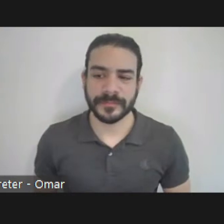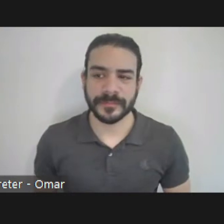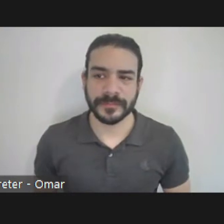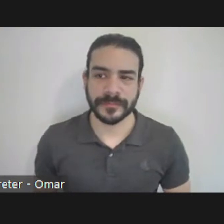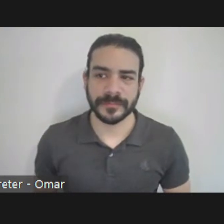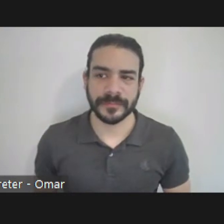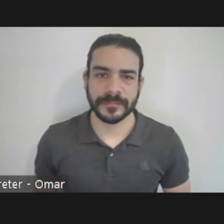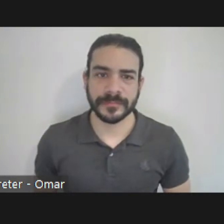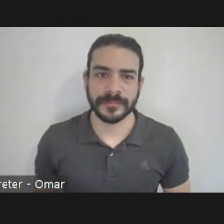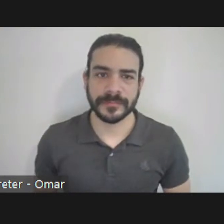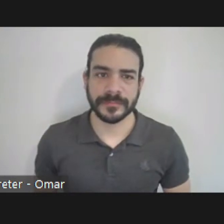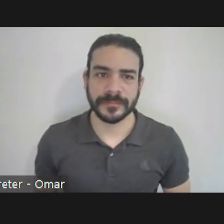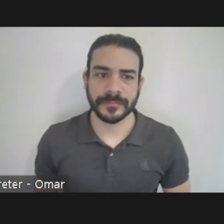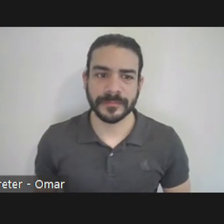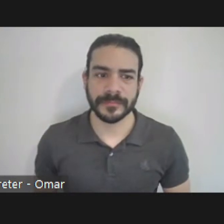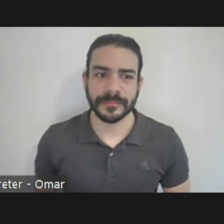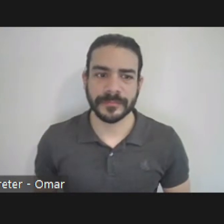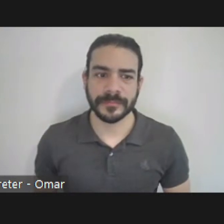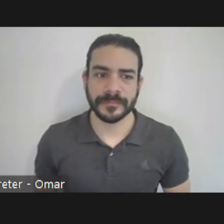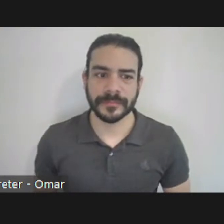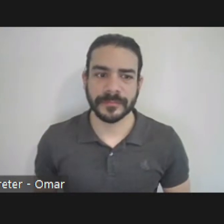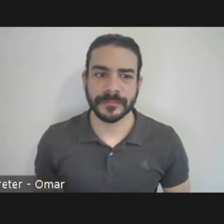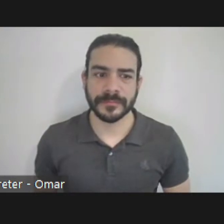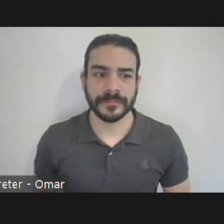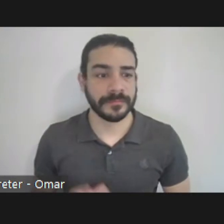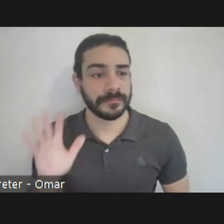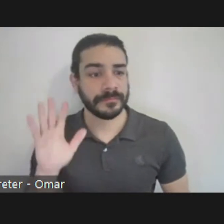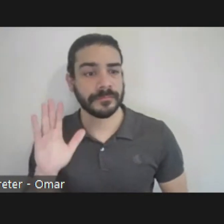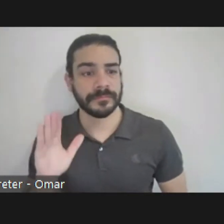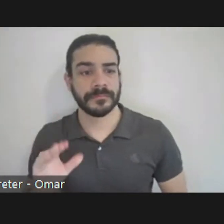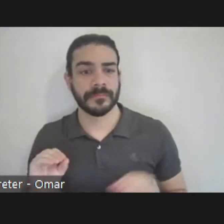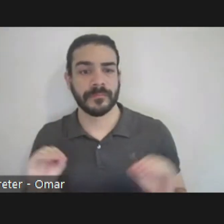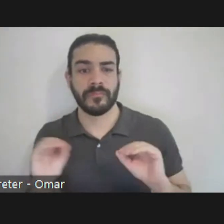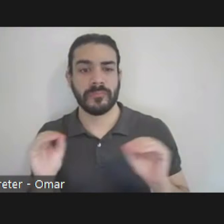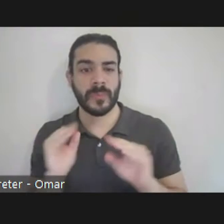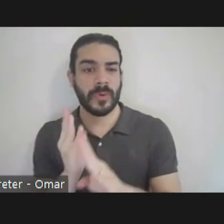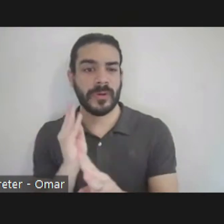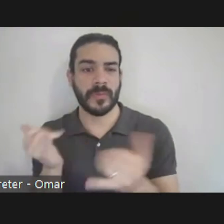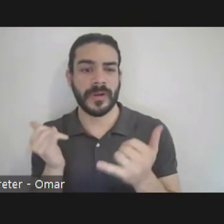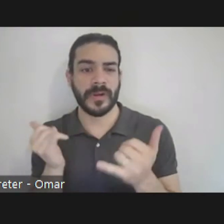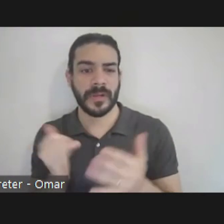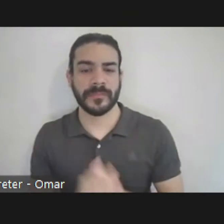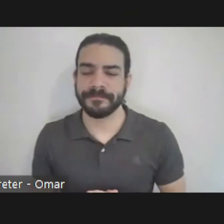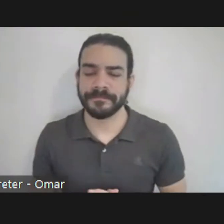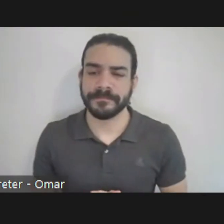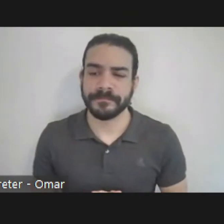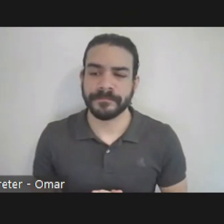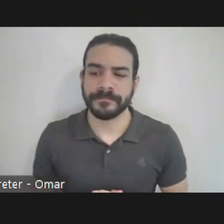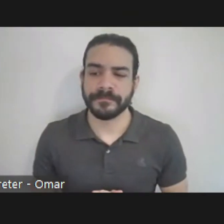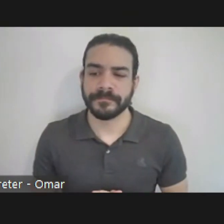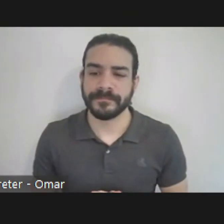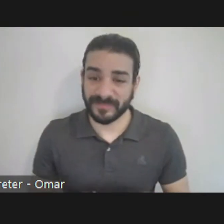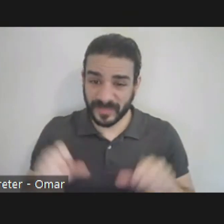Chair Smedberg, there is no one on the line. Okay, no one on the line. Can we see if we can